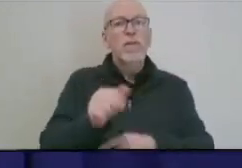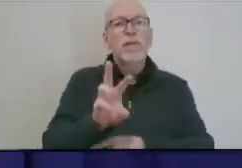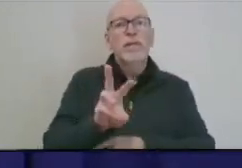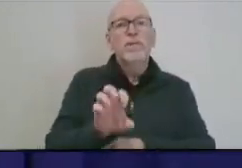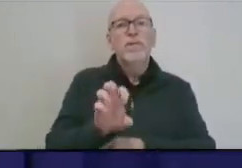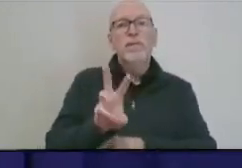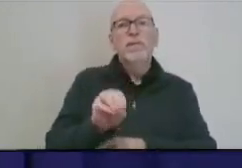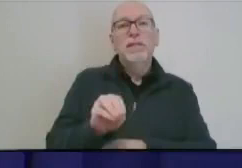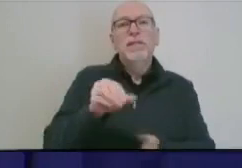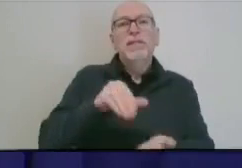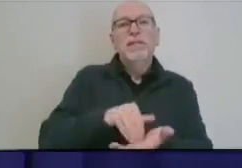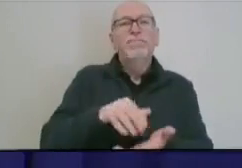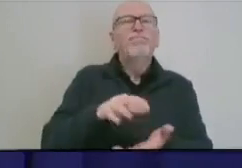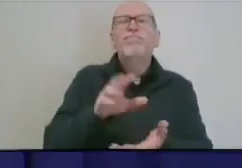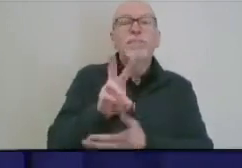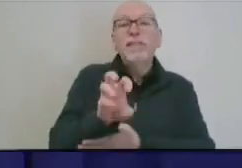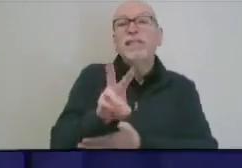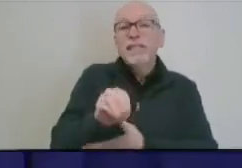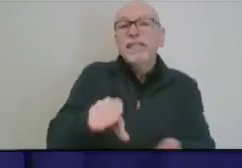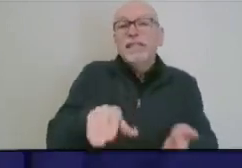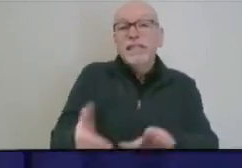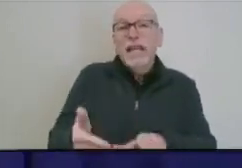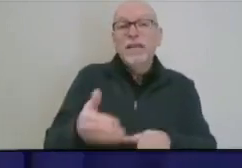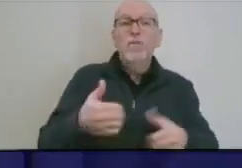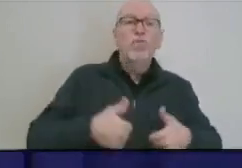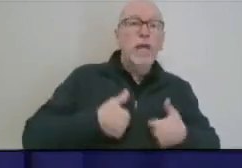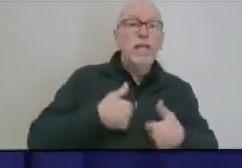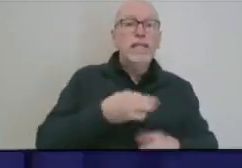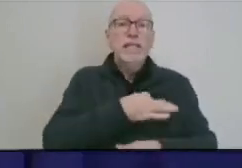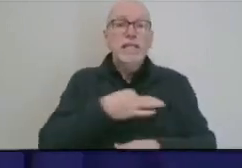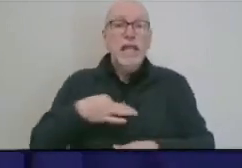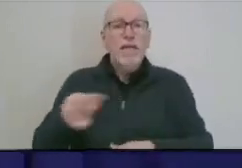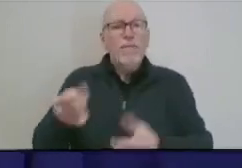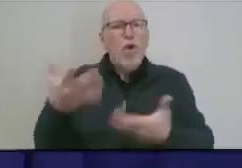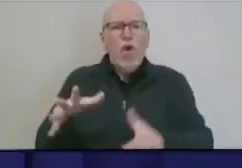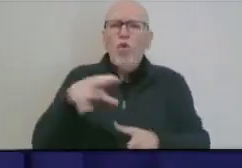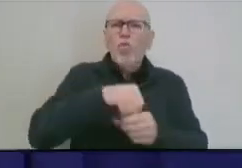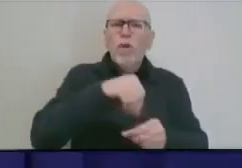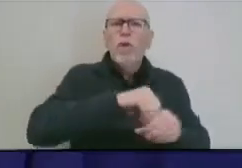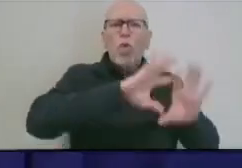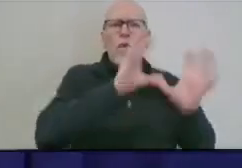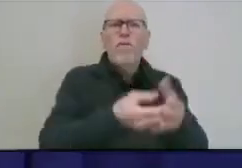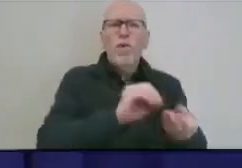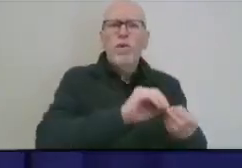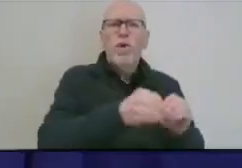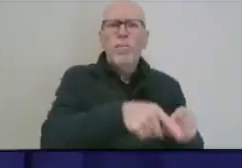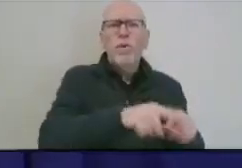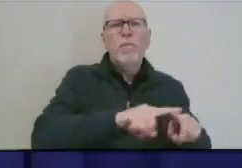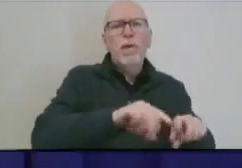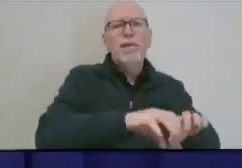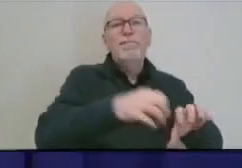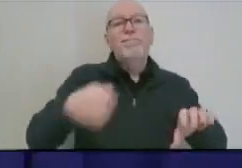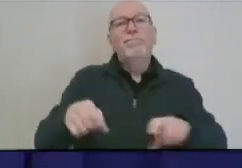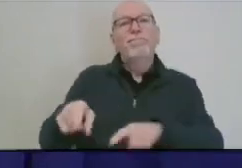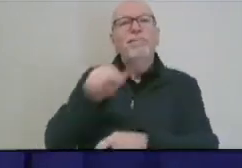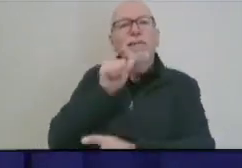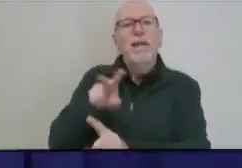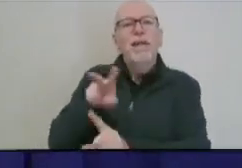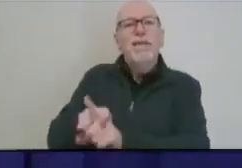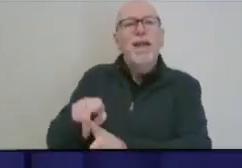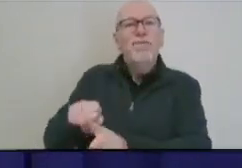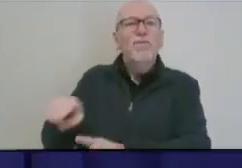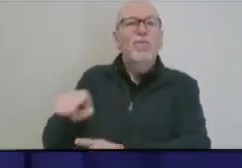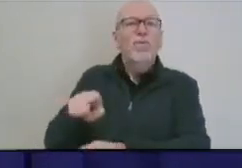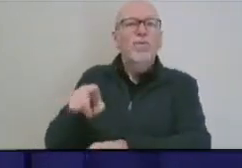660 deaths among residents and staff that are already included in our overall death totals, but had not been assigned yet to